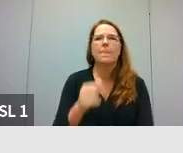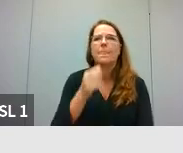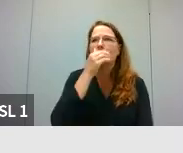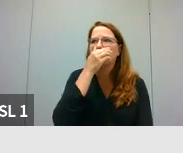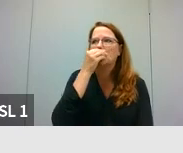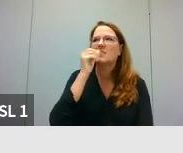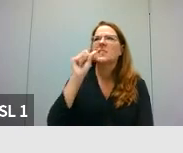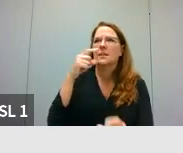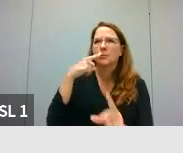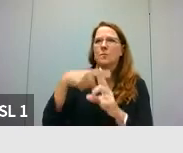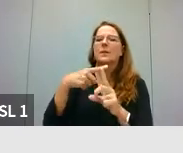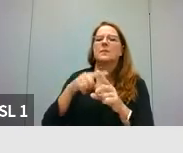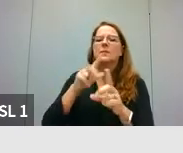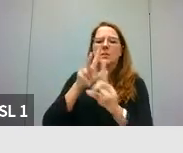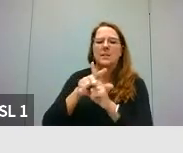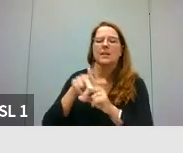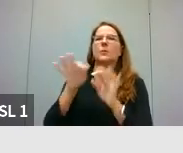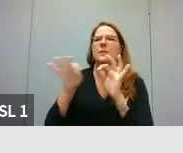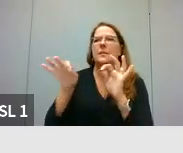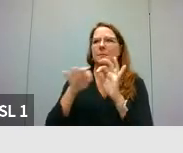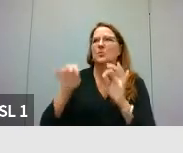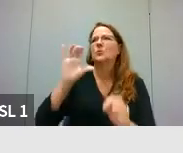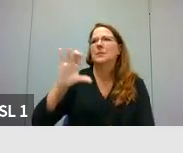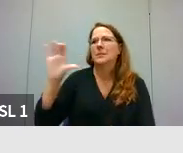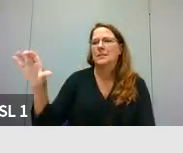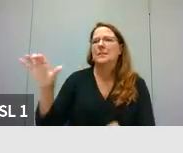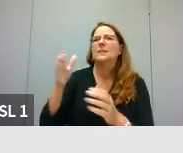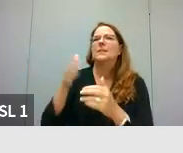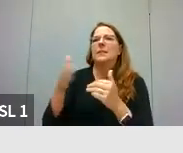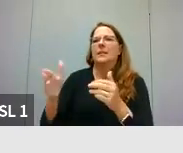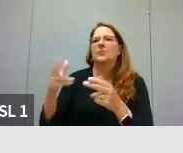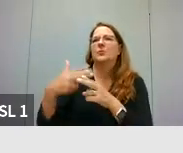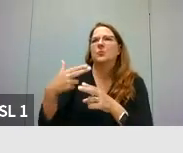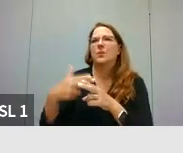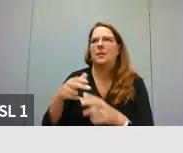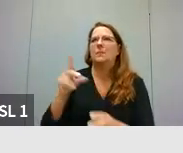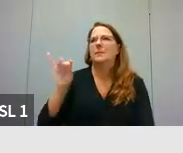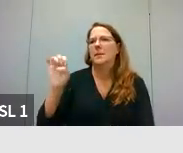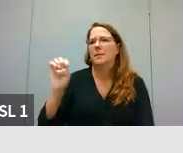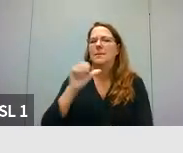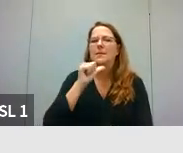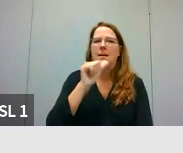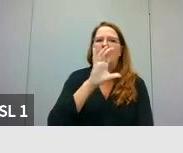captioner. The host has a CC next to your name and is next to Debbie and not next to communicate.